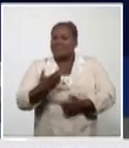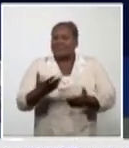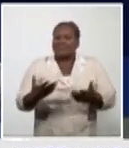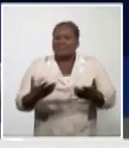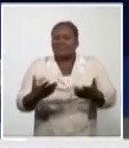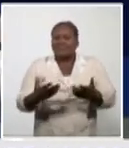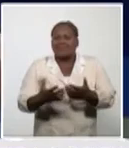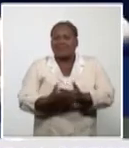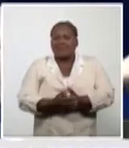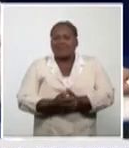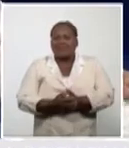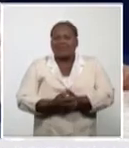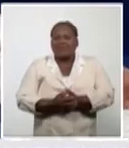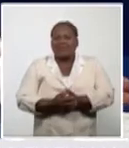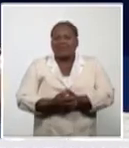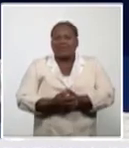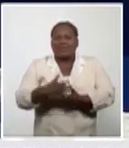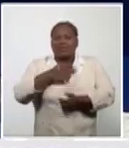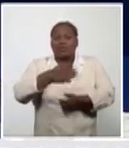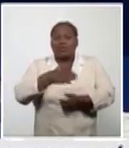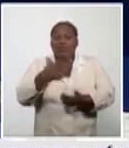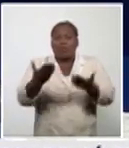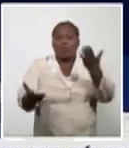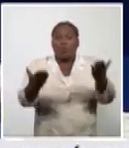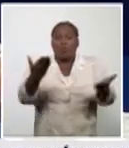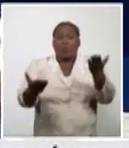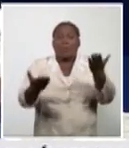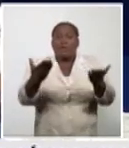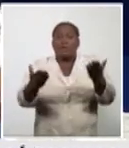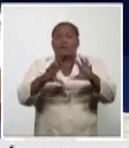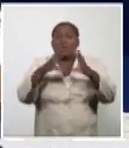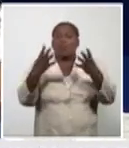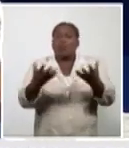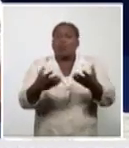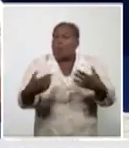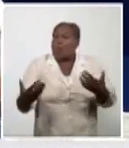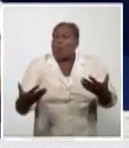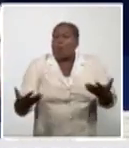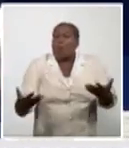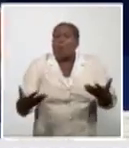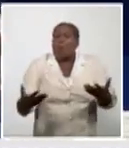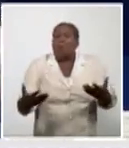latest on the international situation, specifically regarding the region of the Americas.